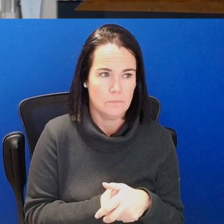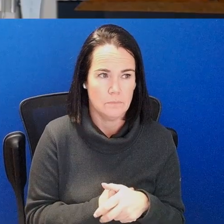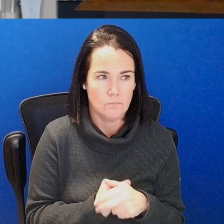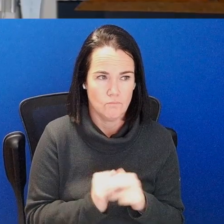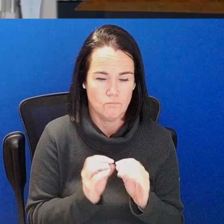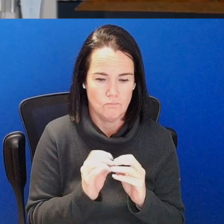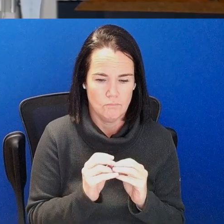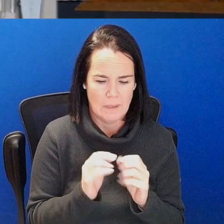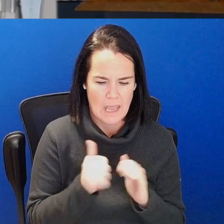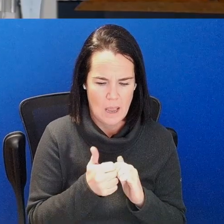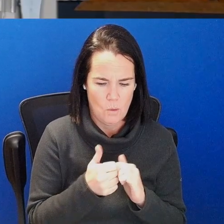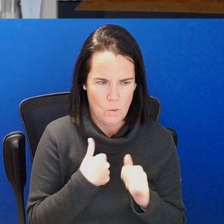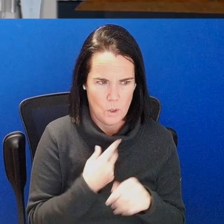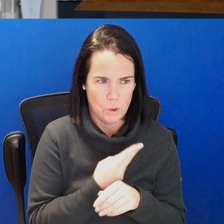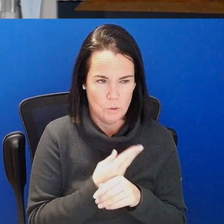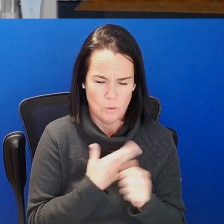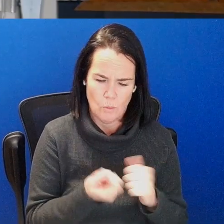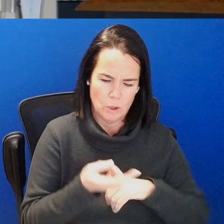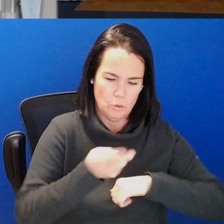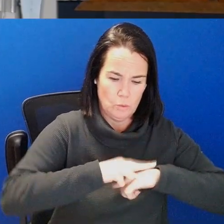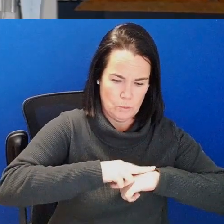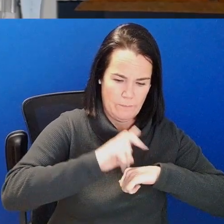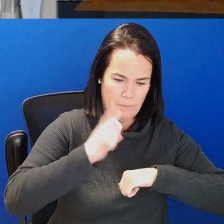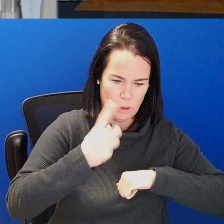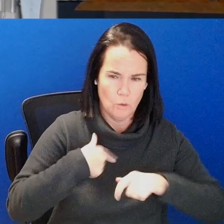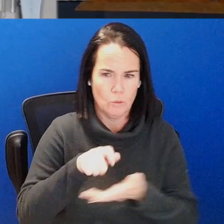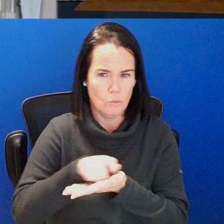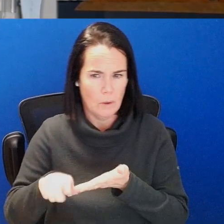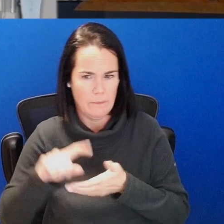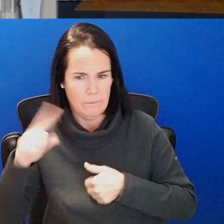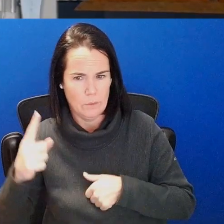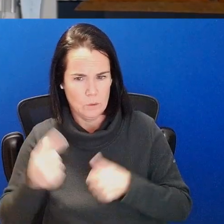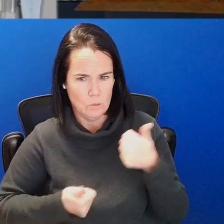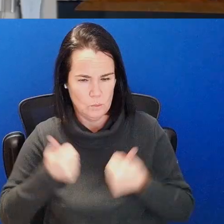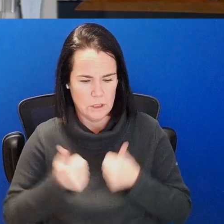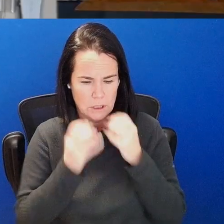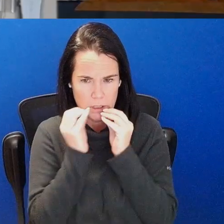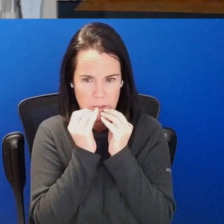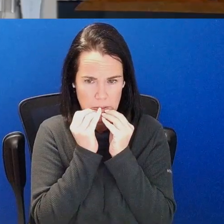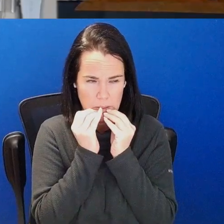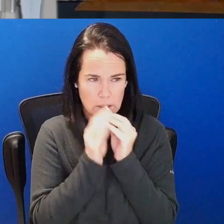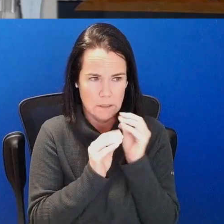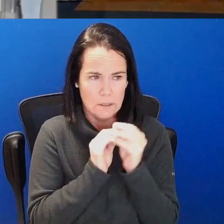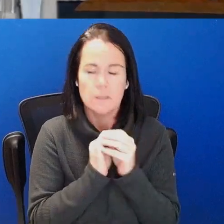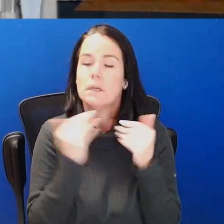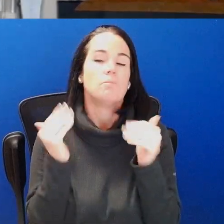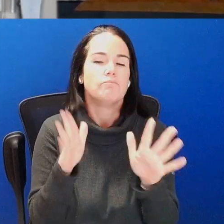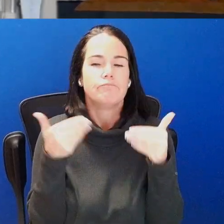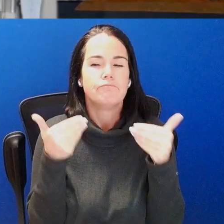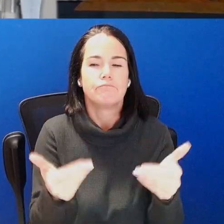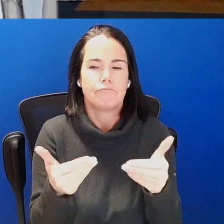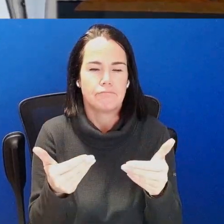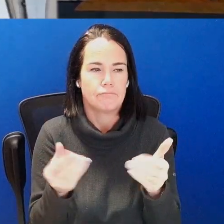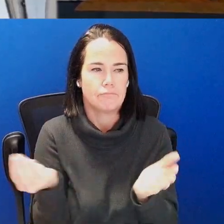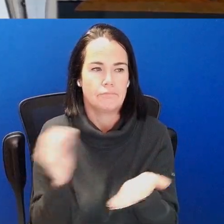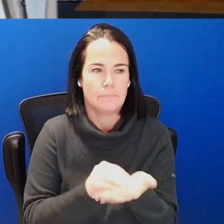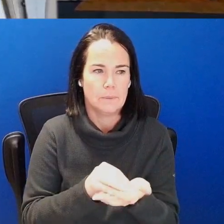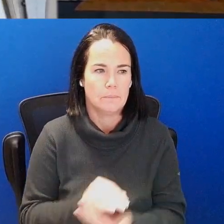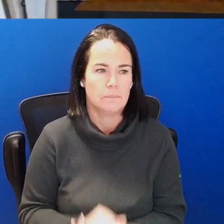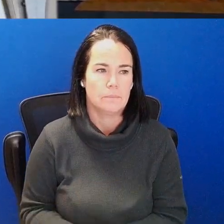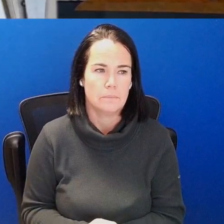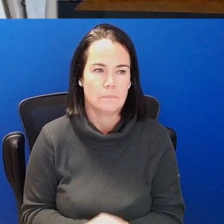Which way do I want to go about this? Do I want to put them down first, or do I want to write first? All right, I'm going to put them